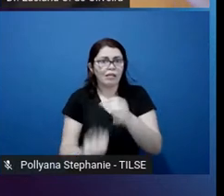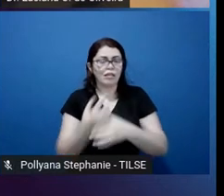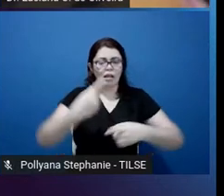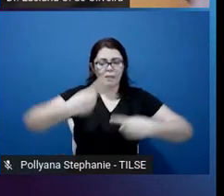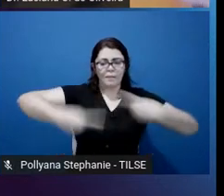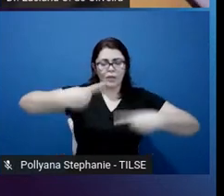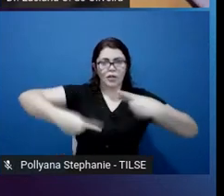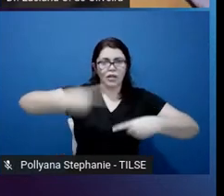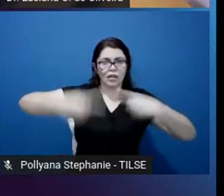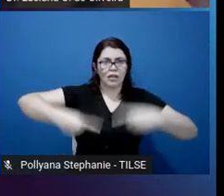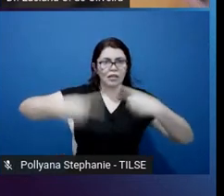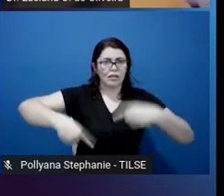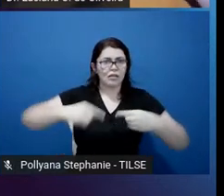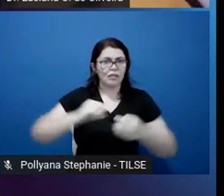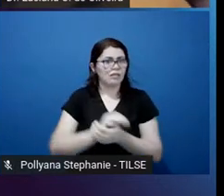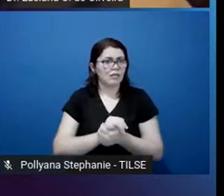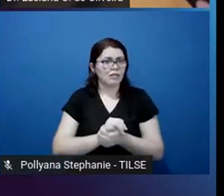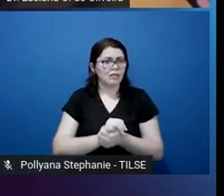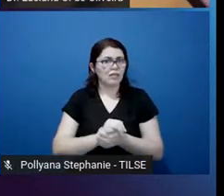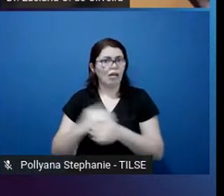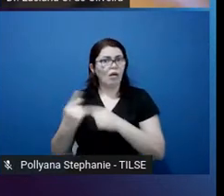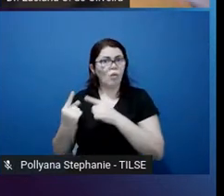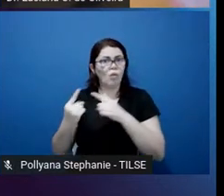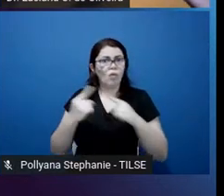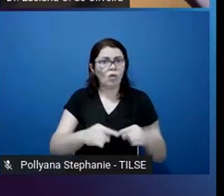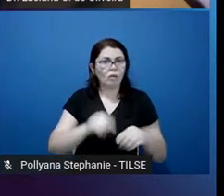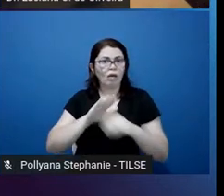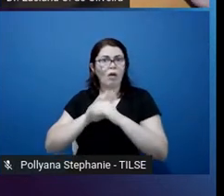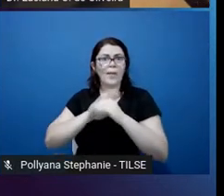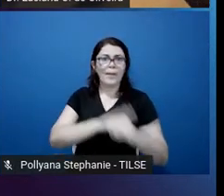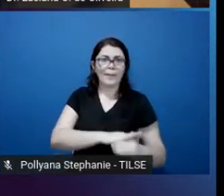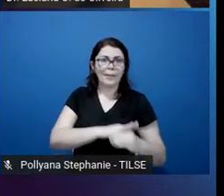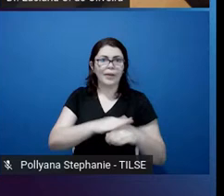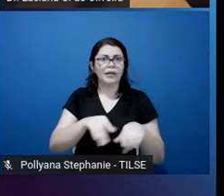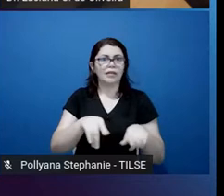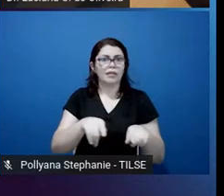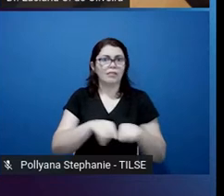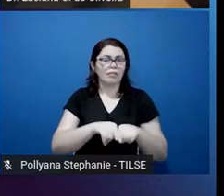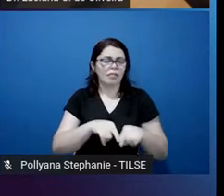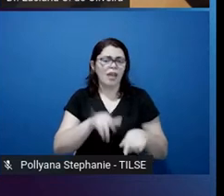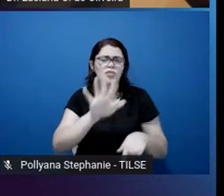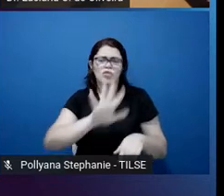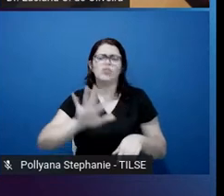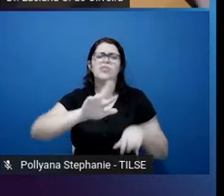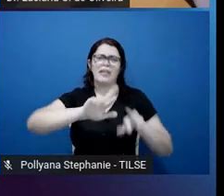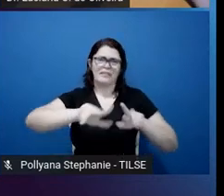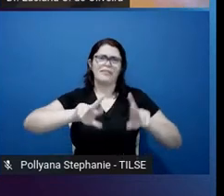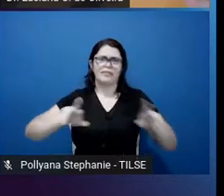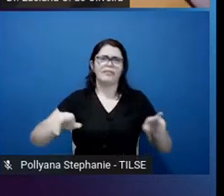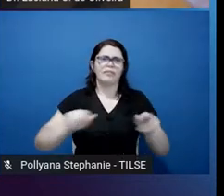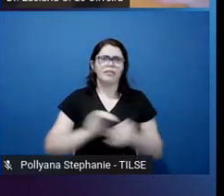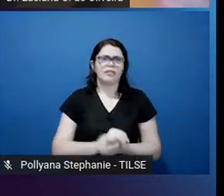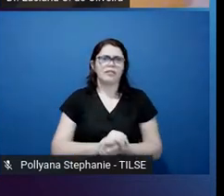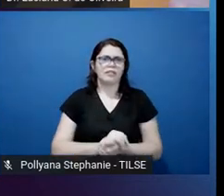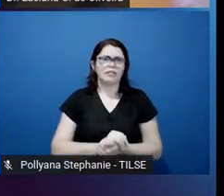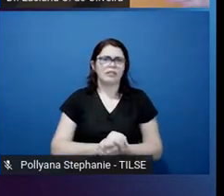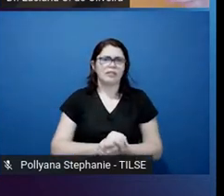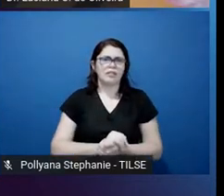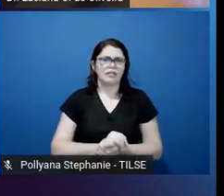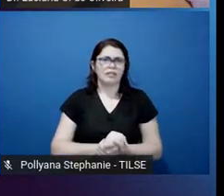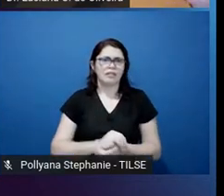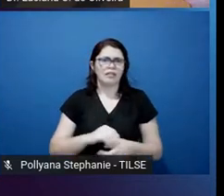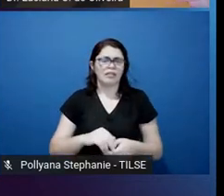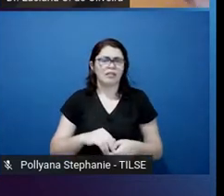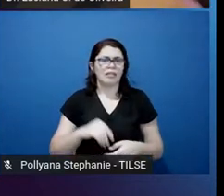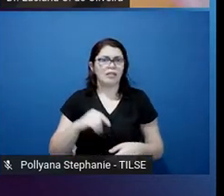which actively oppose oppression in its many forms. So the way that I